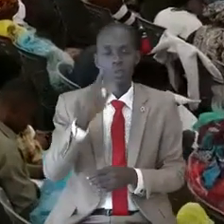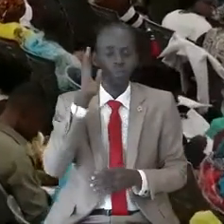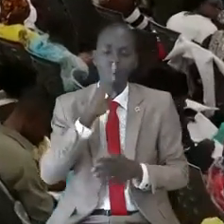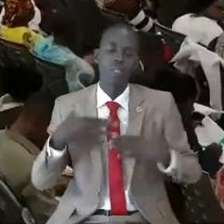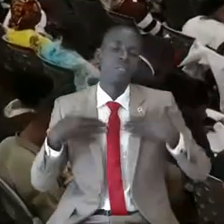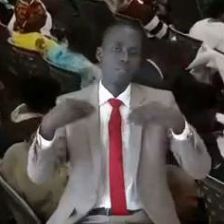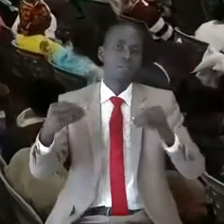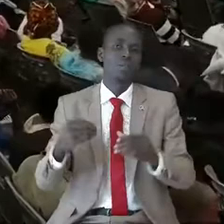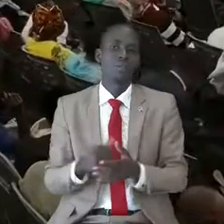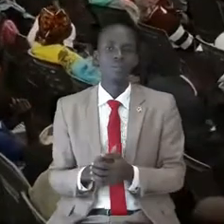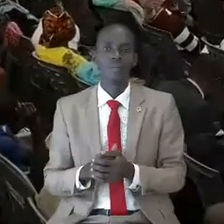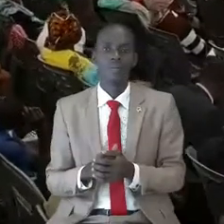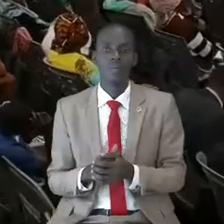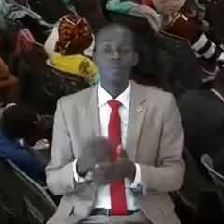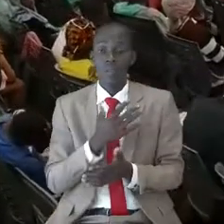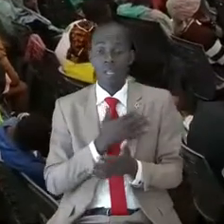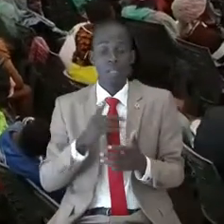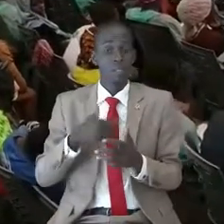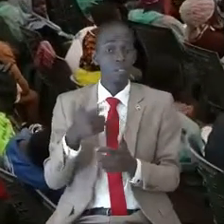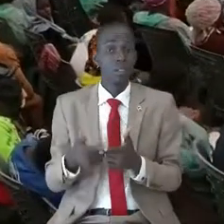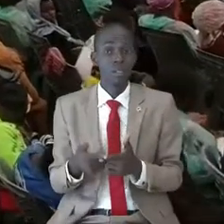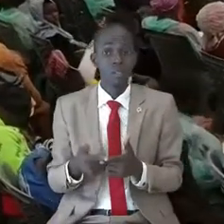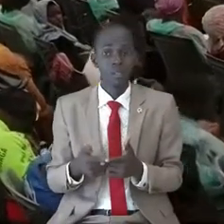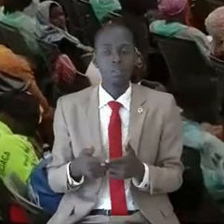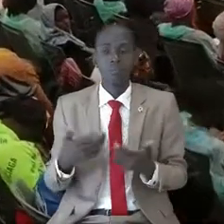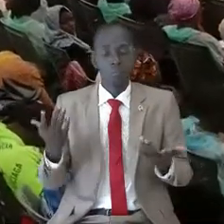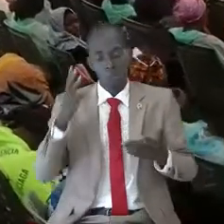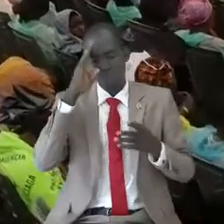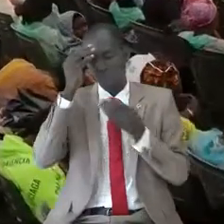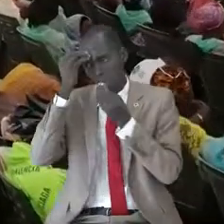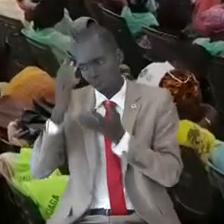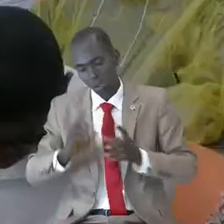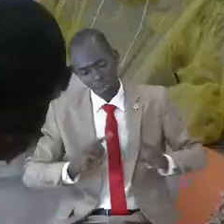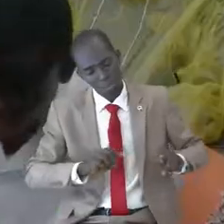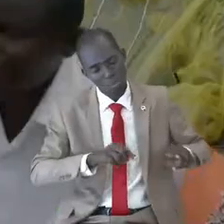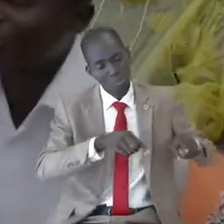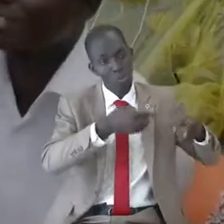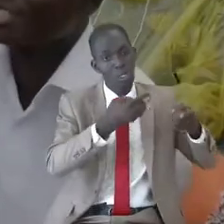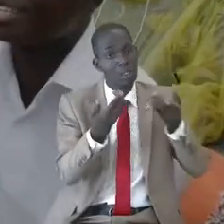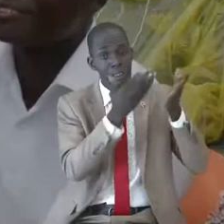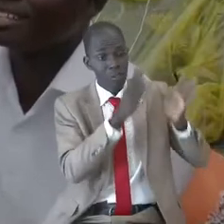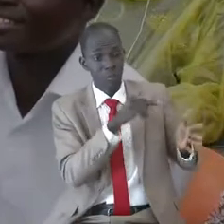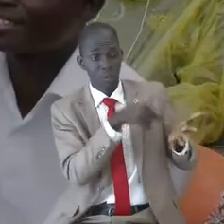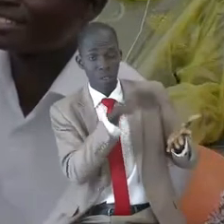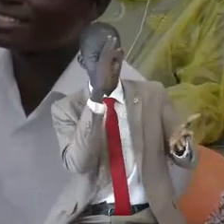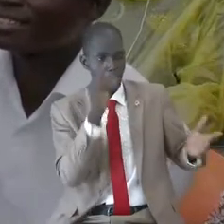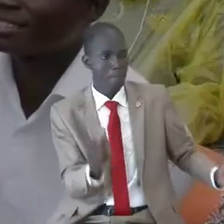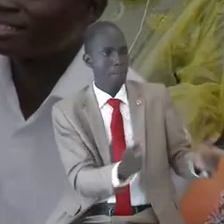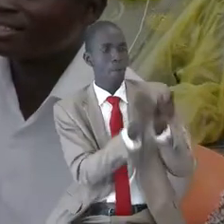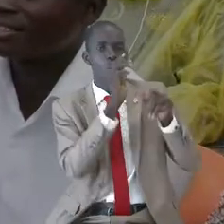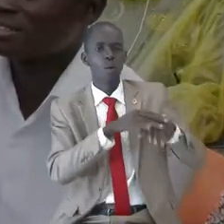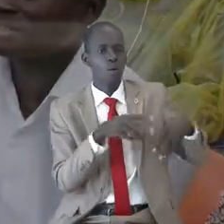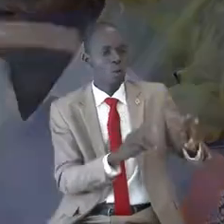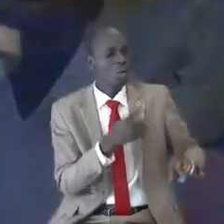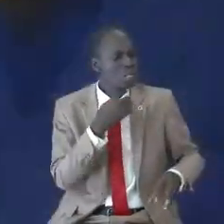healed. And then he was going, and the servants met him, and they told him,